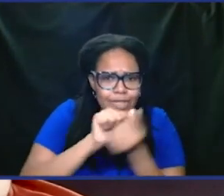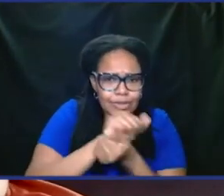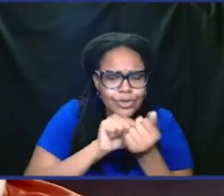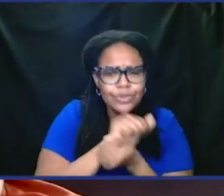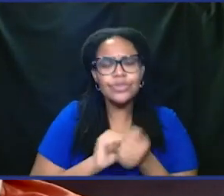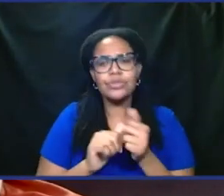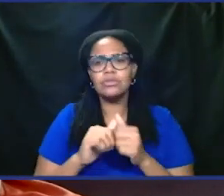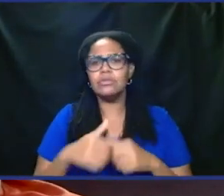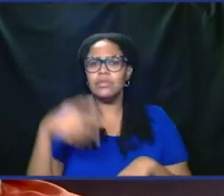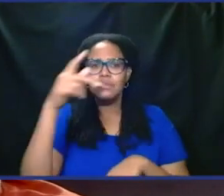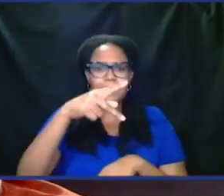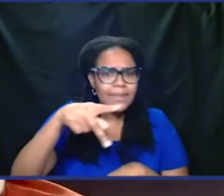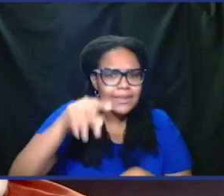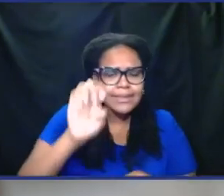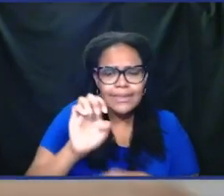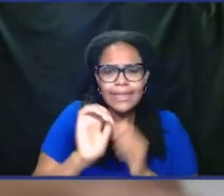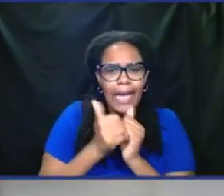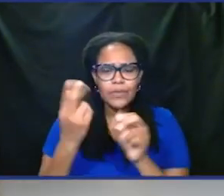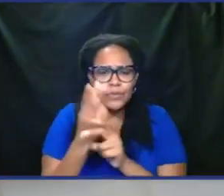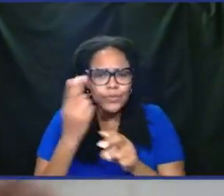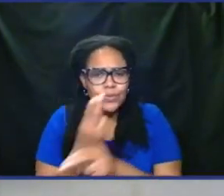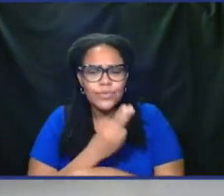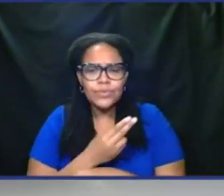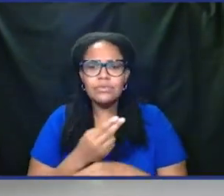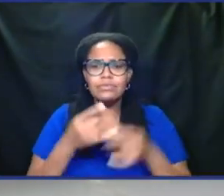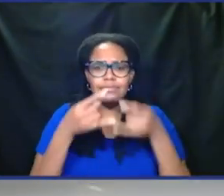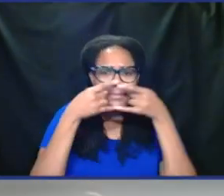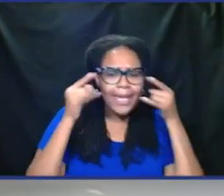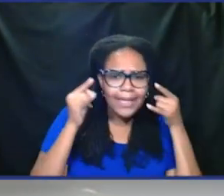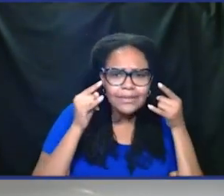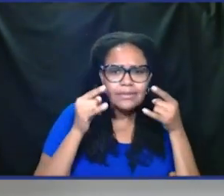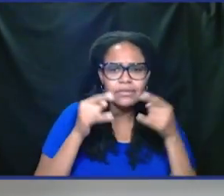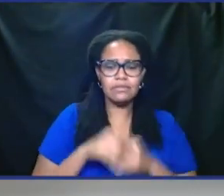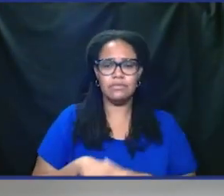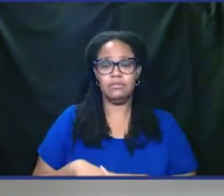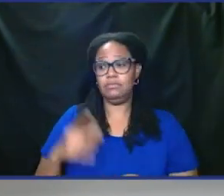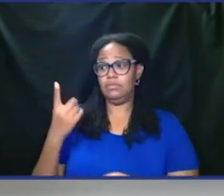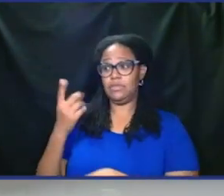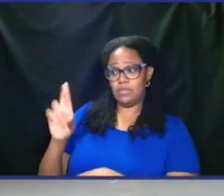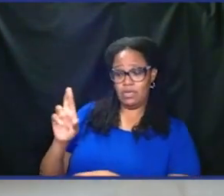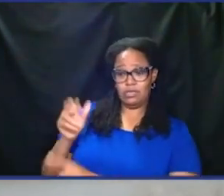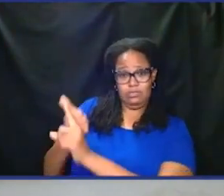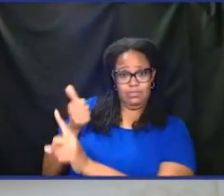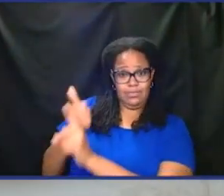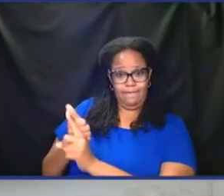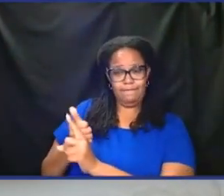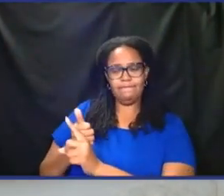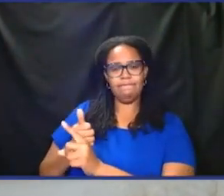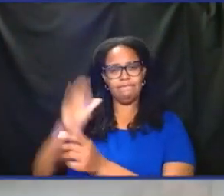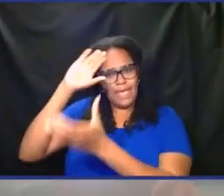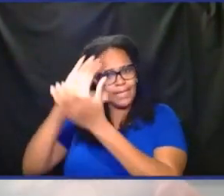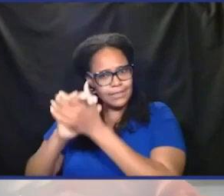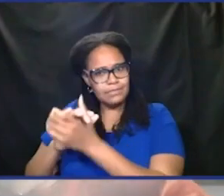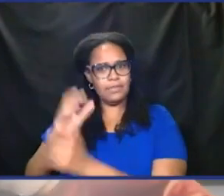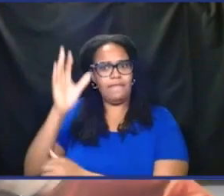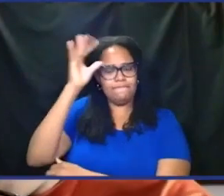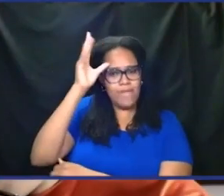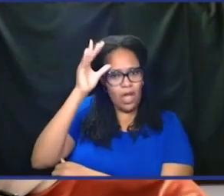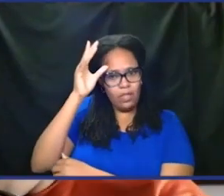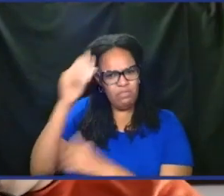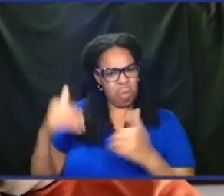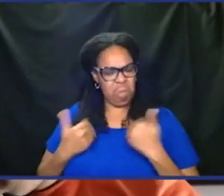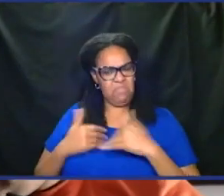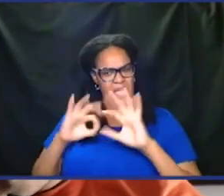a utilizar el tapabocas. Kevin is a husband and father, devoted to his young family and passionate about